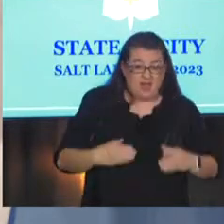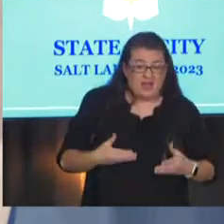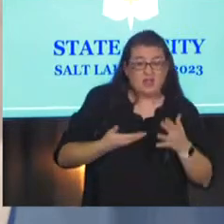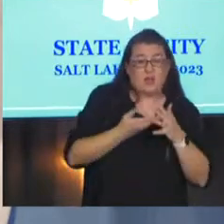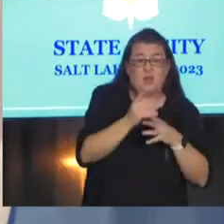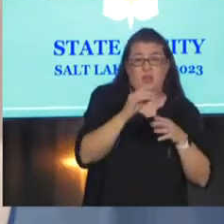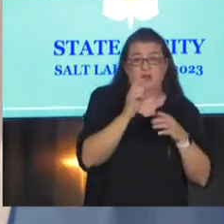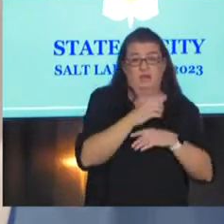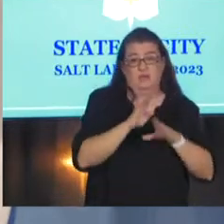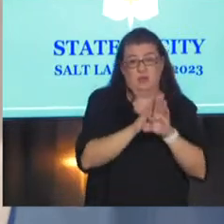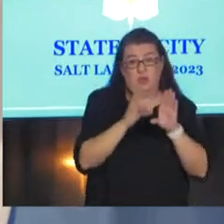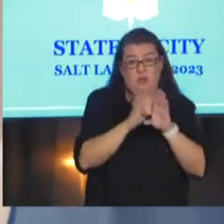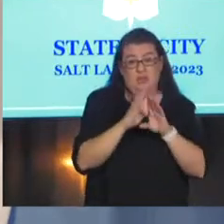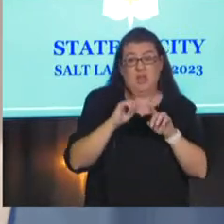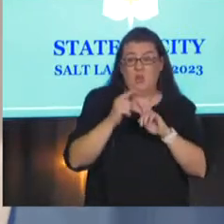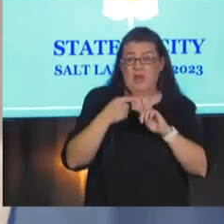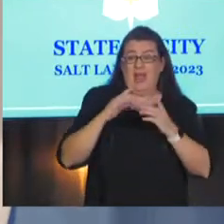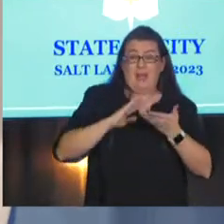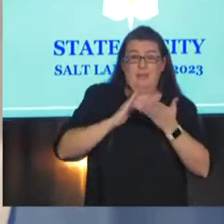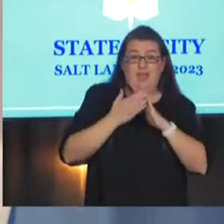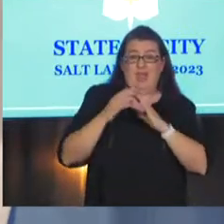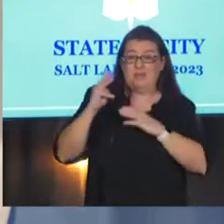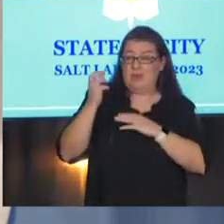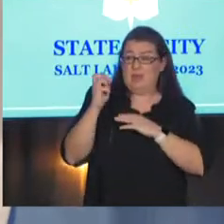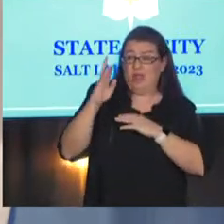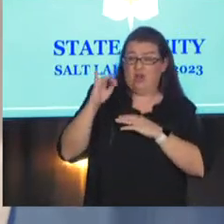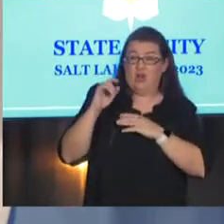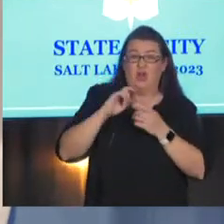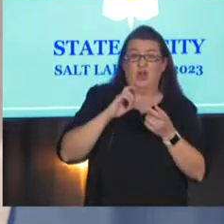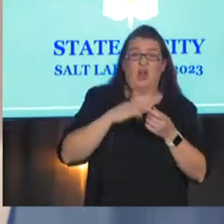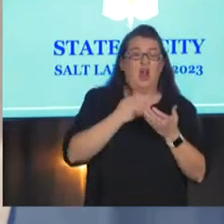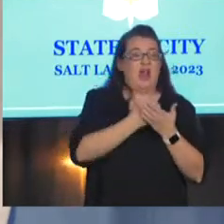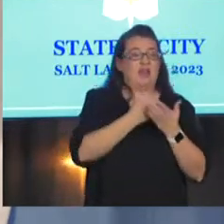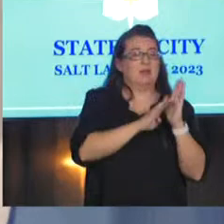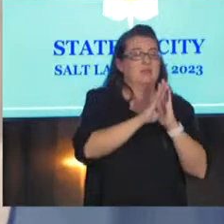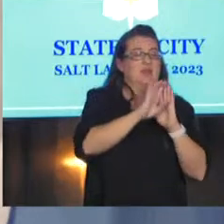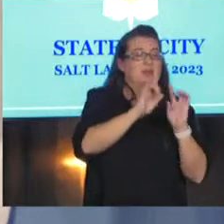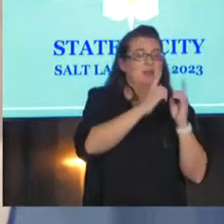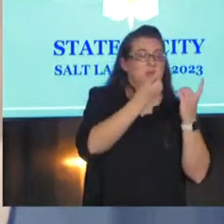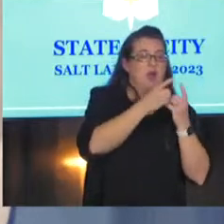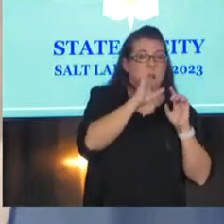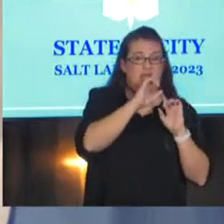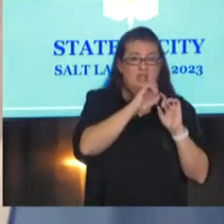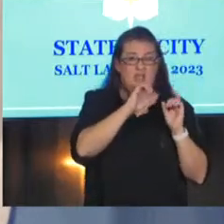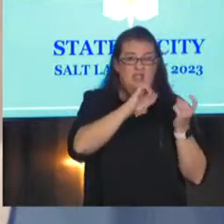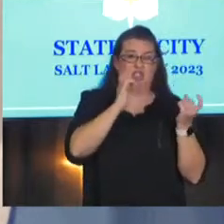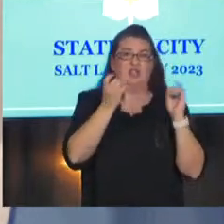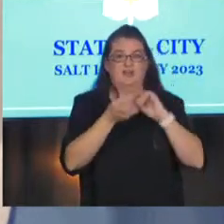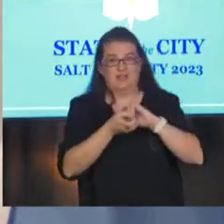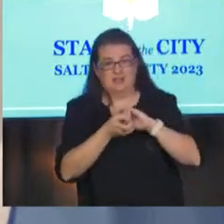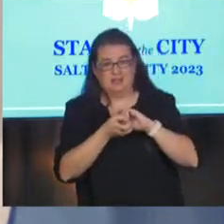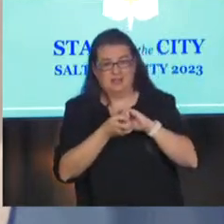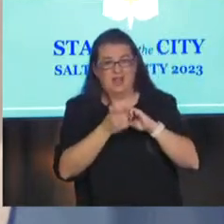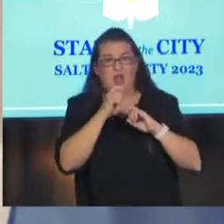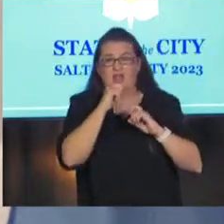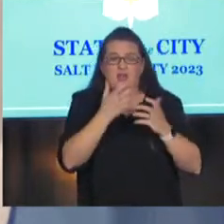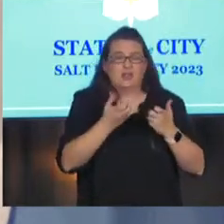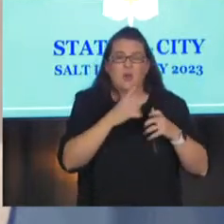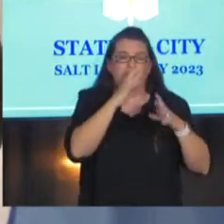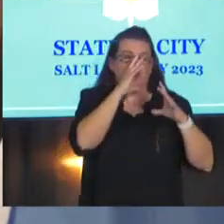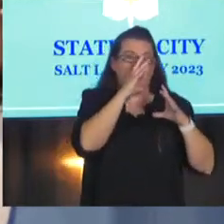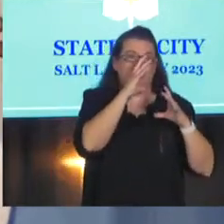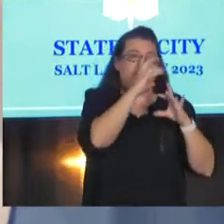When I became mayor, we shifted the priority of the city's economic development department from a focus on attracting new businesses